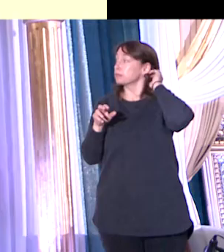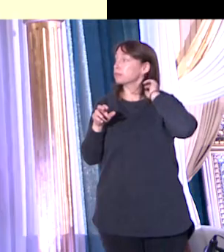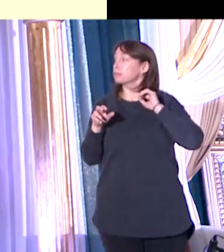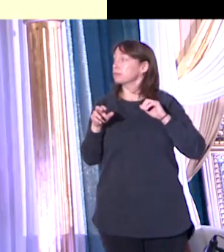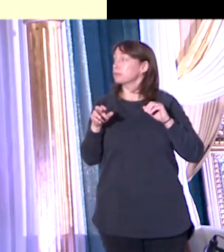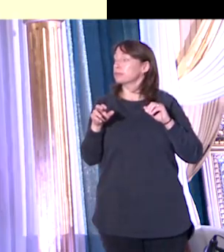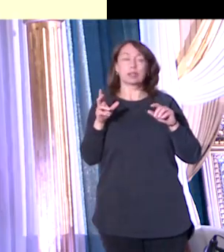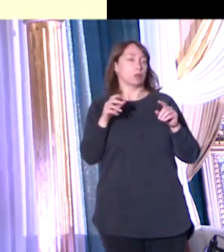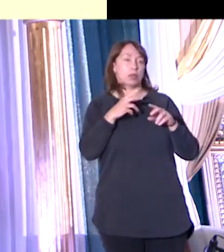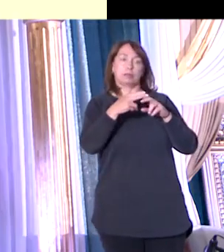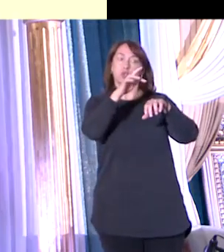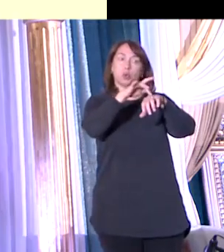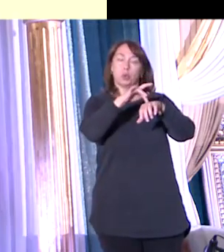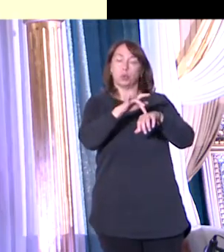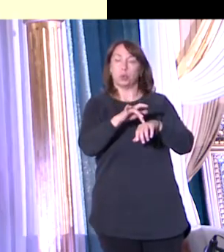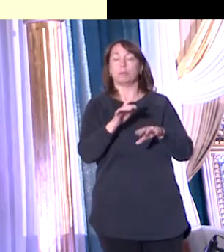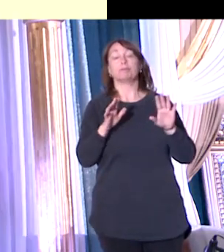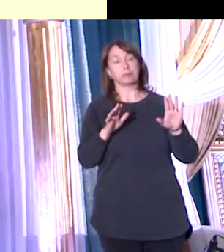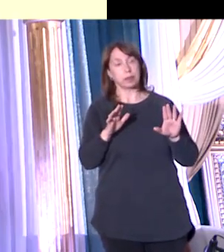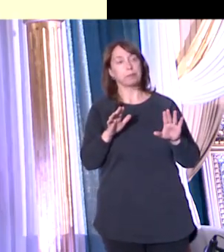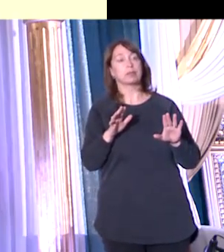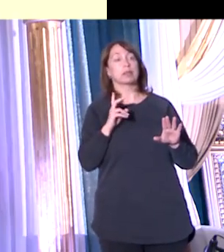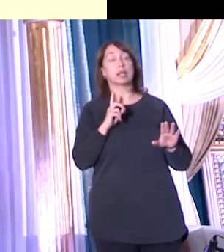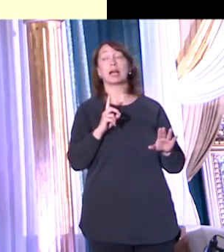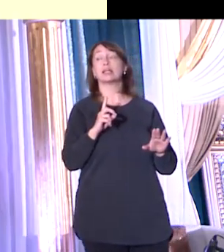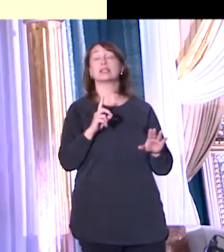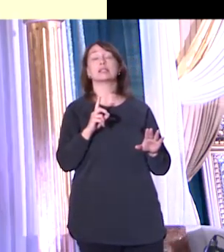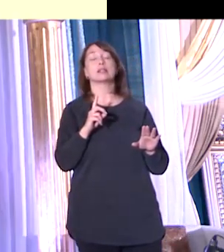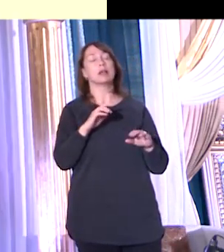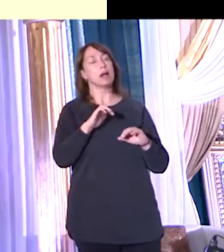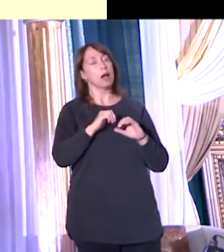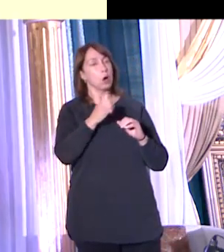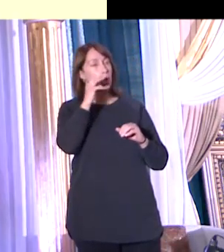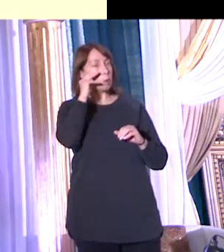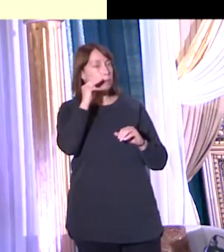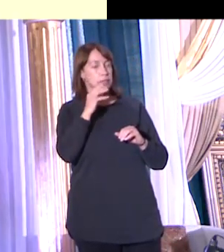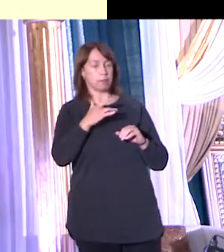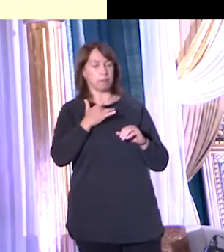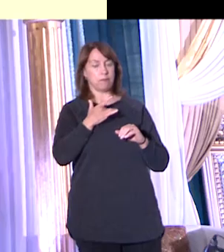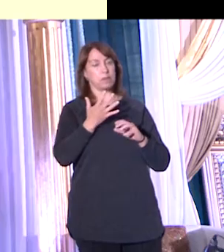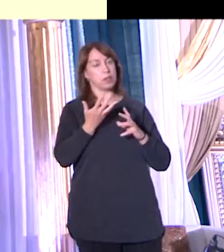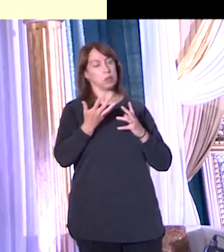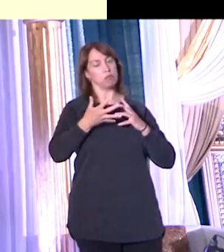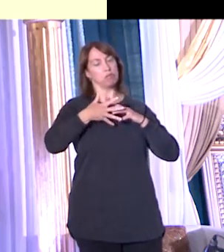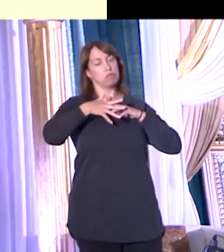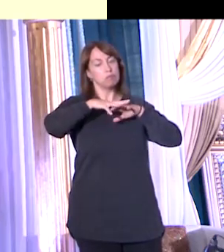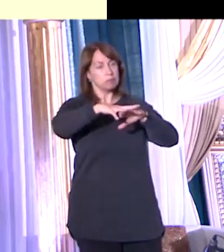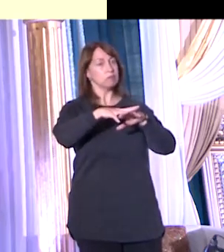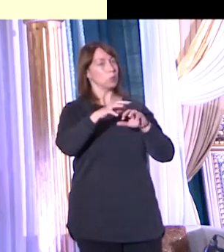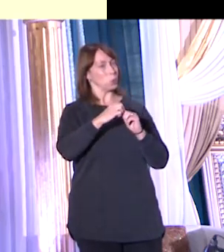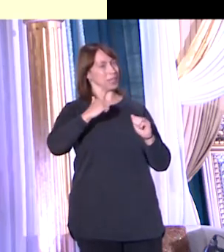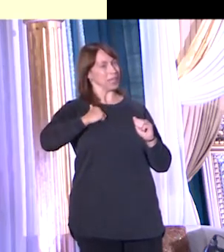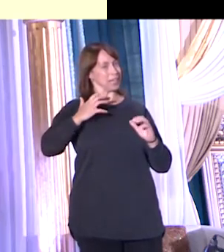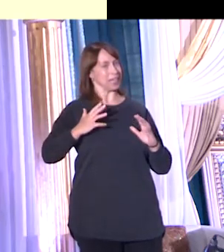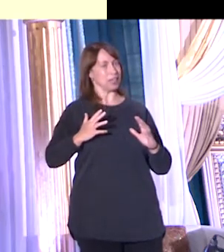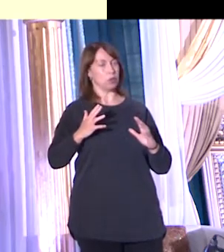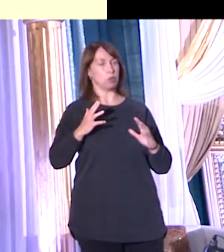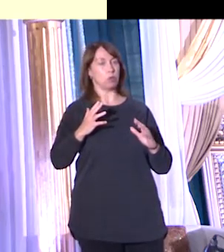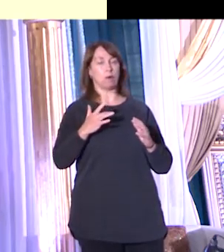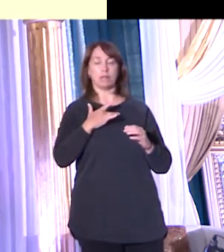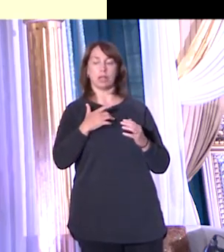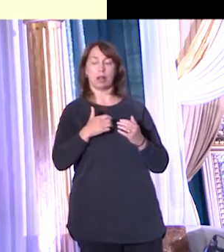third topic is integration in Canadian society. Again, this is relevant because most Muslims are